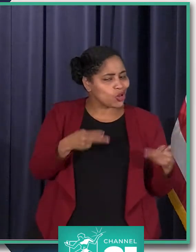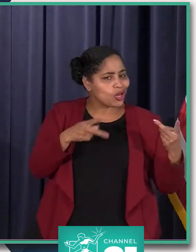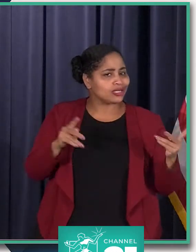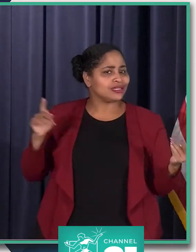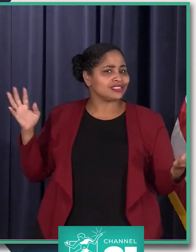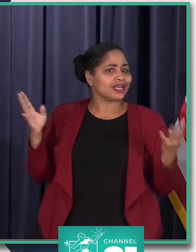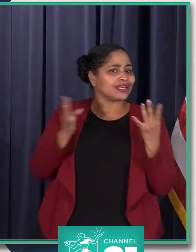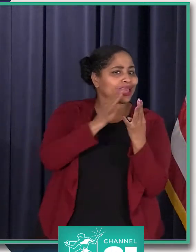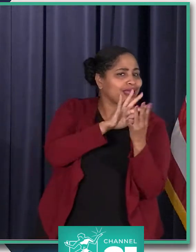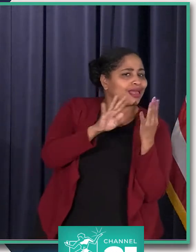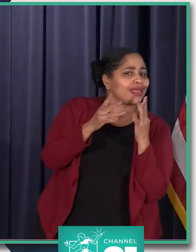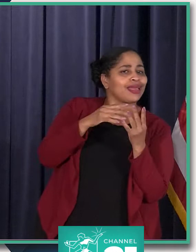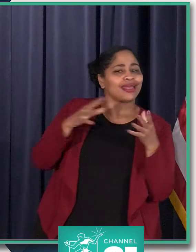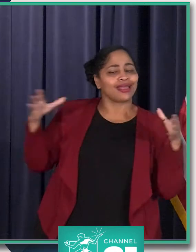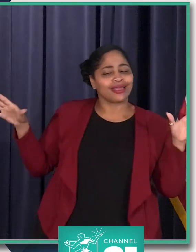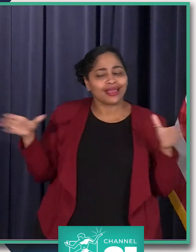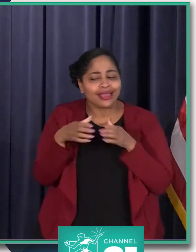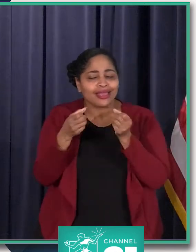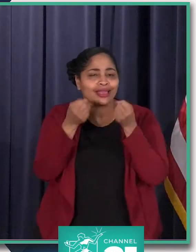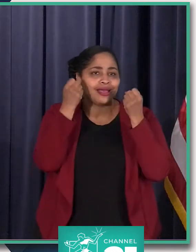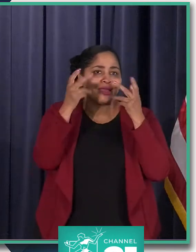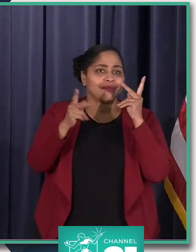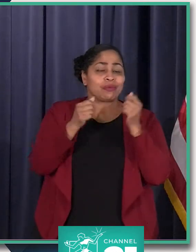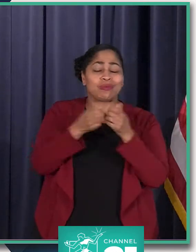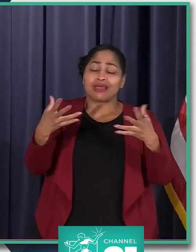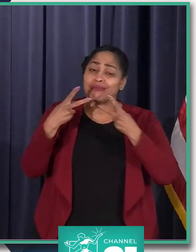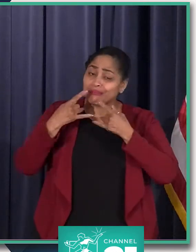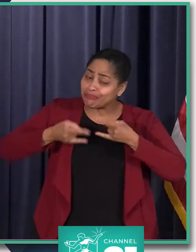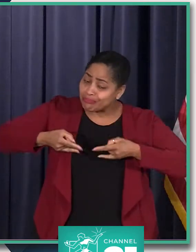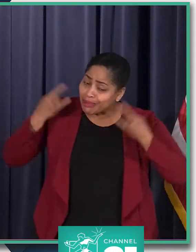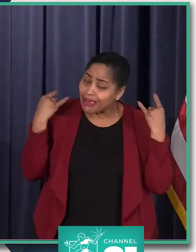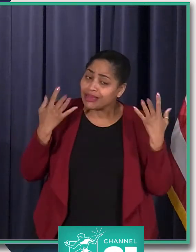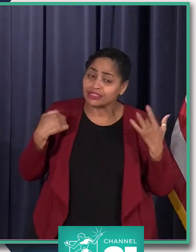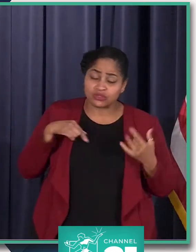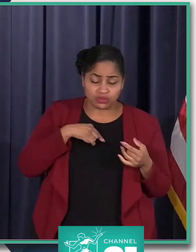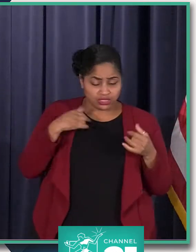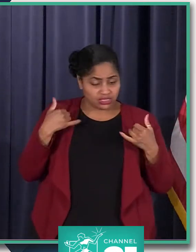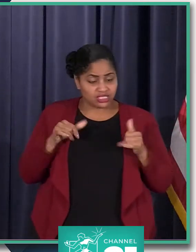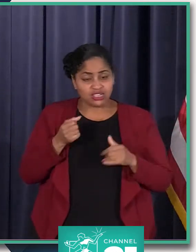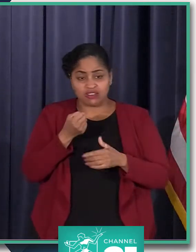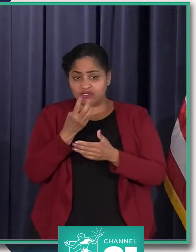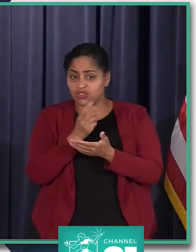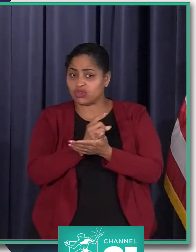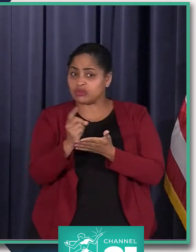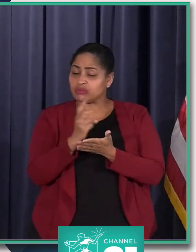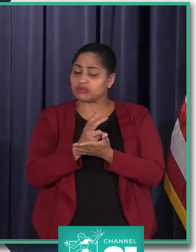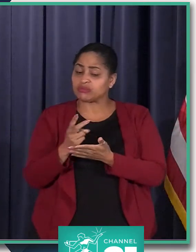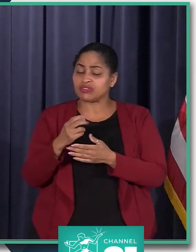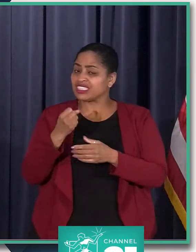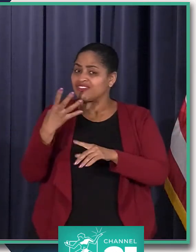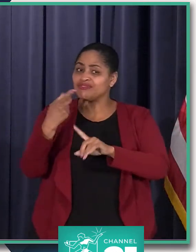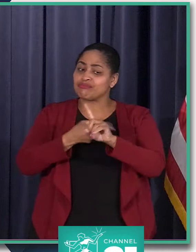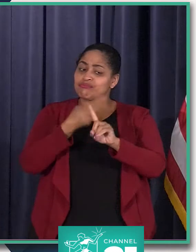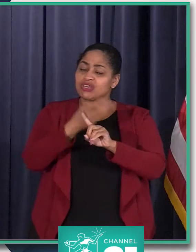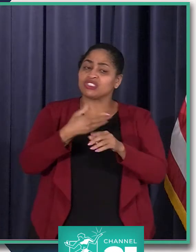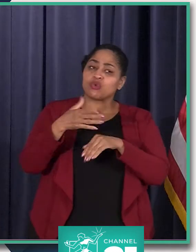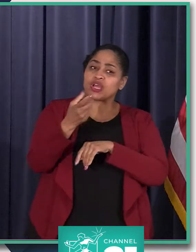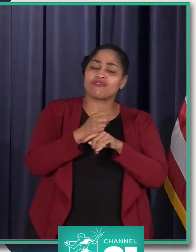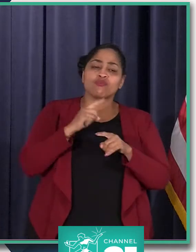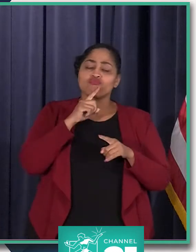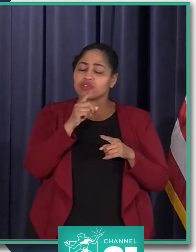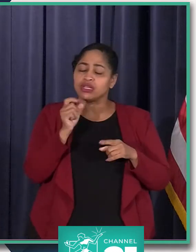gatherings with large numbers of people without the masks. We're still a few months away from beating this thing once and for